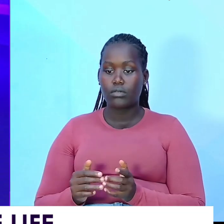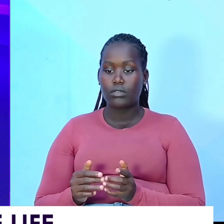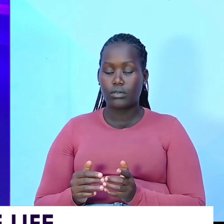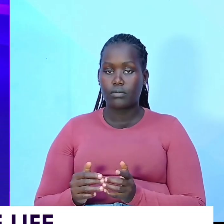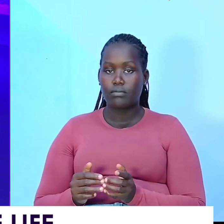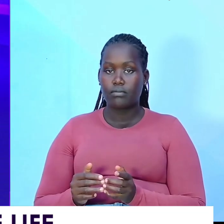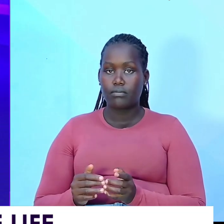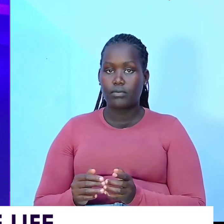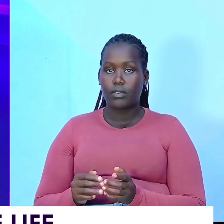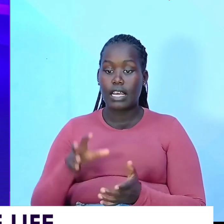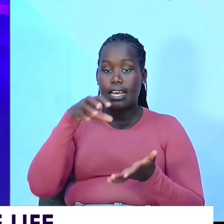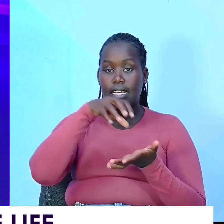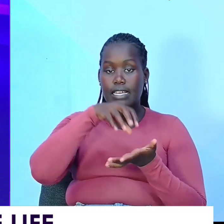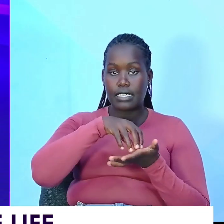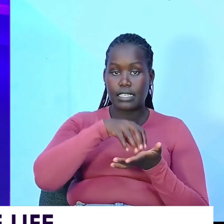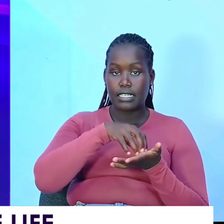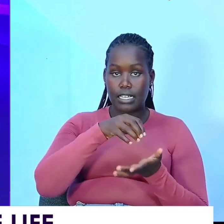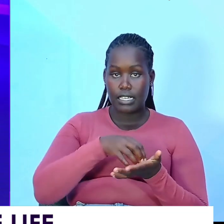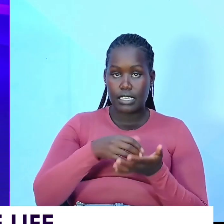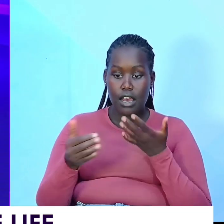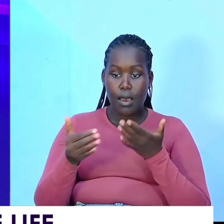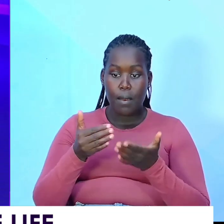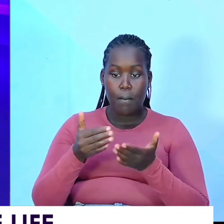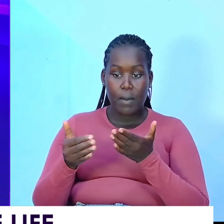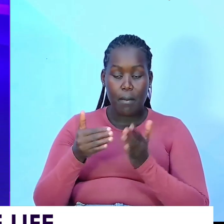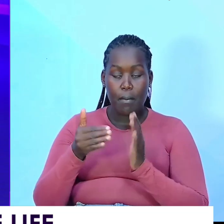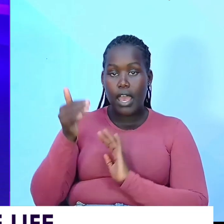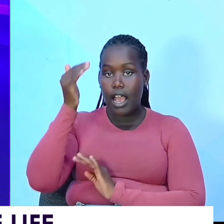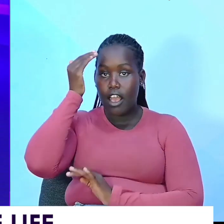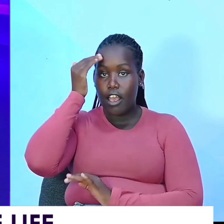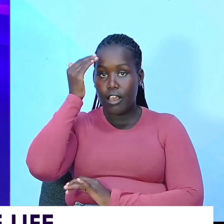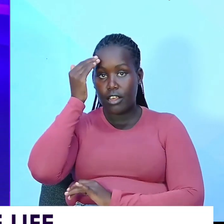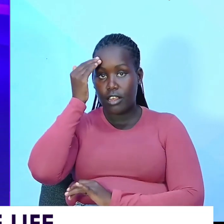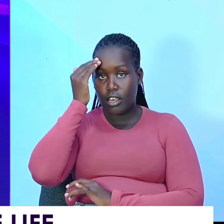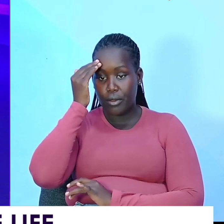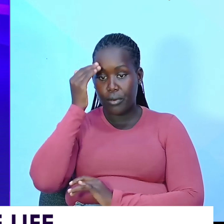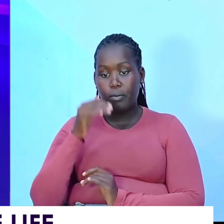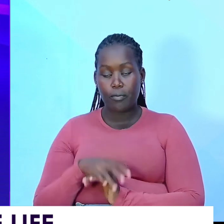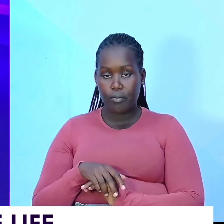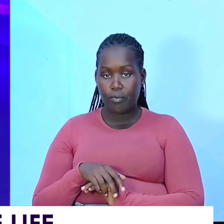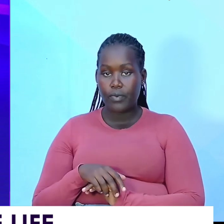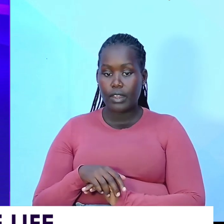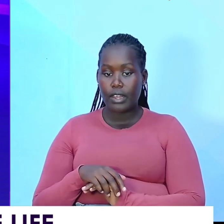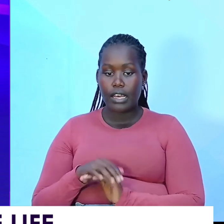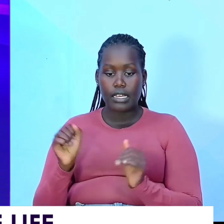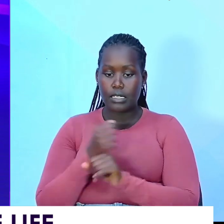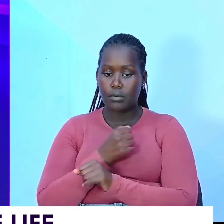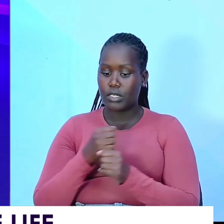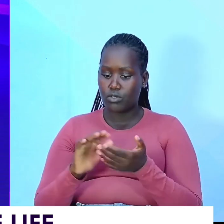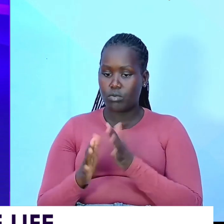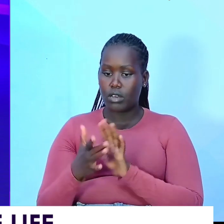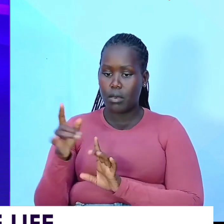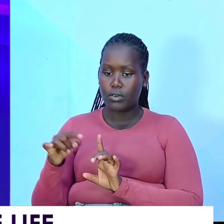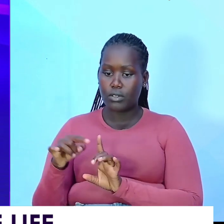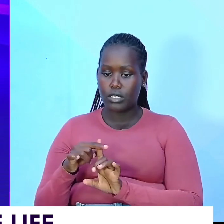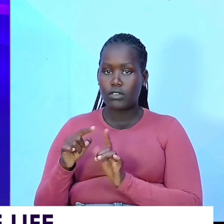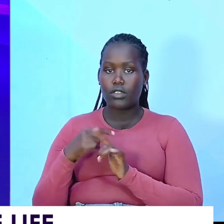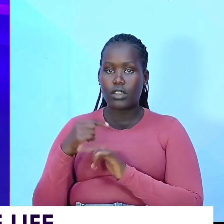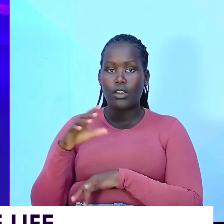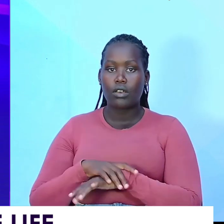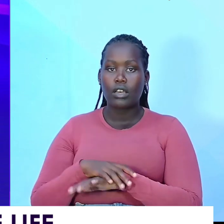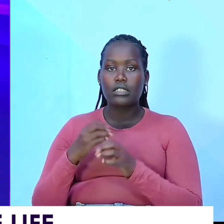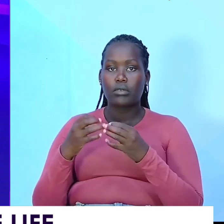in their status already. They probably already know that there is no way I can be positive. So that's why you find that most of the men that go